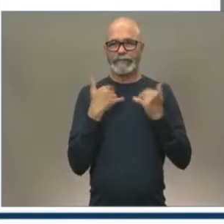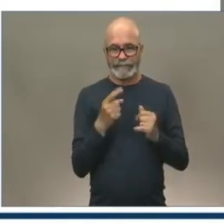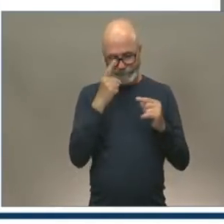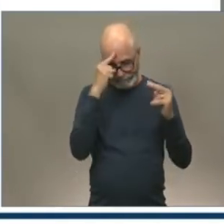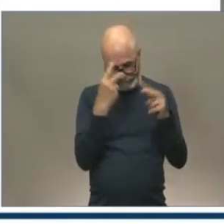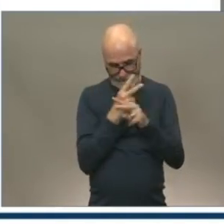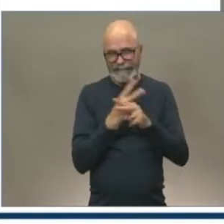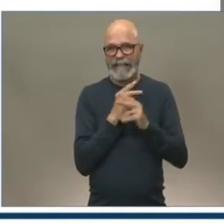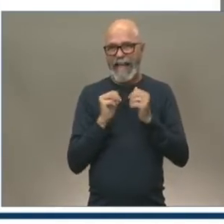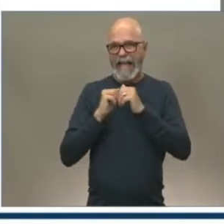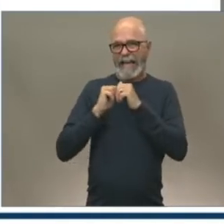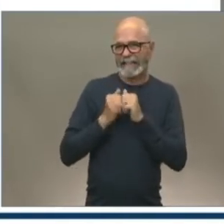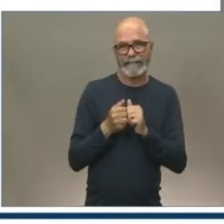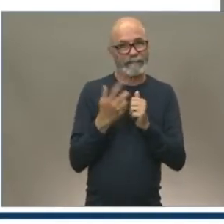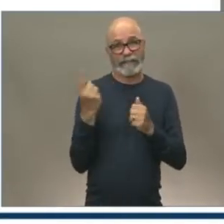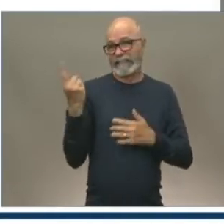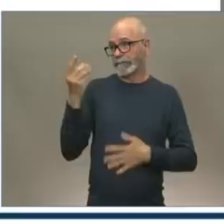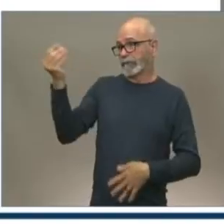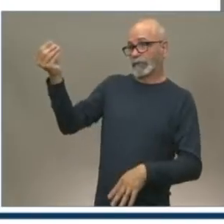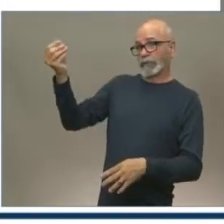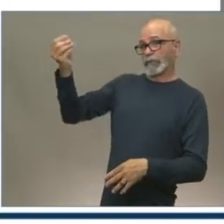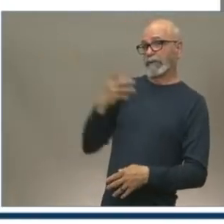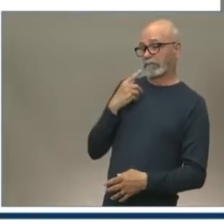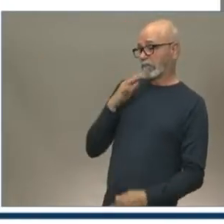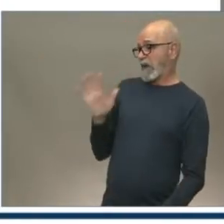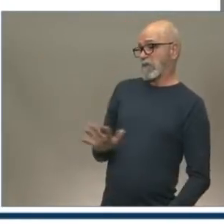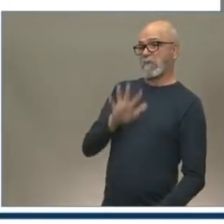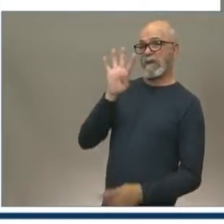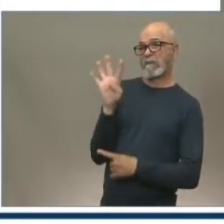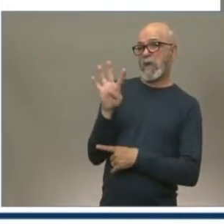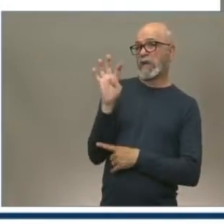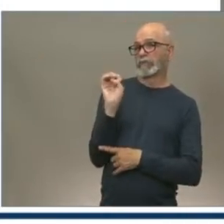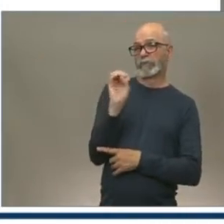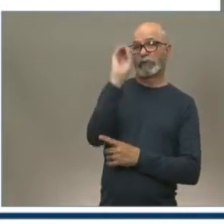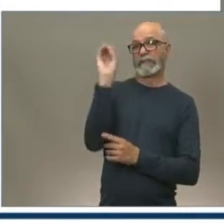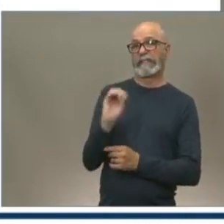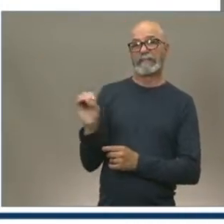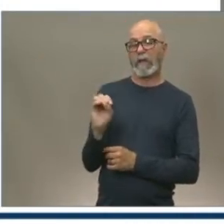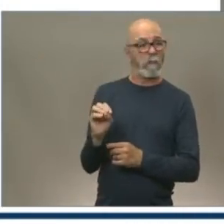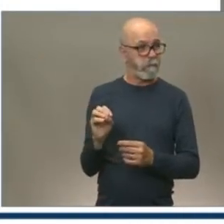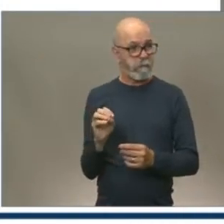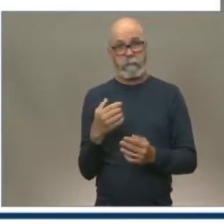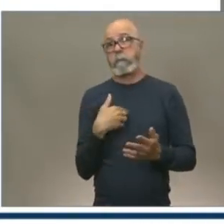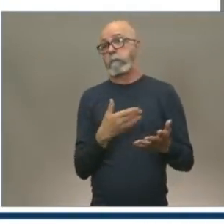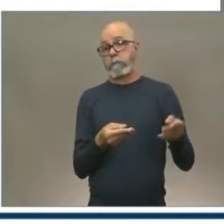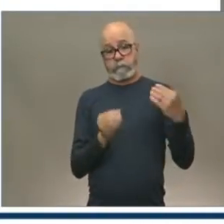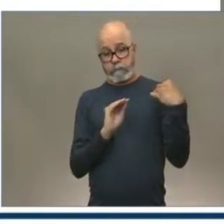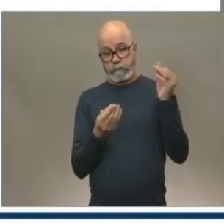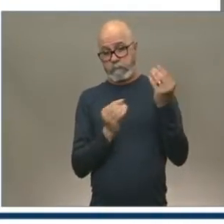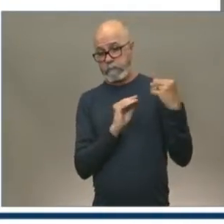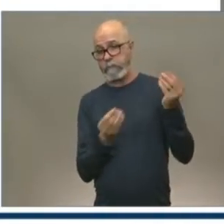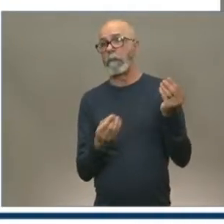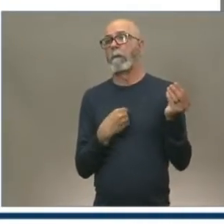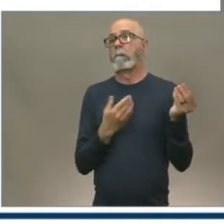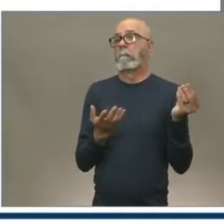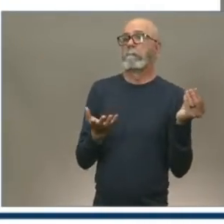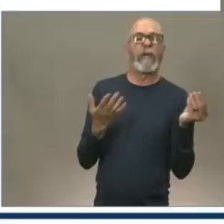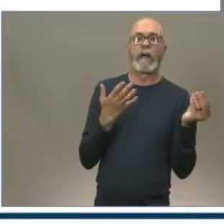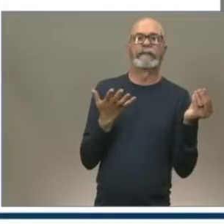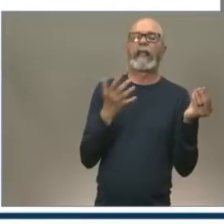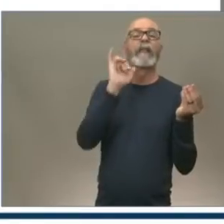seeing recently a 400% increase. I don't have absolute numbers, but regardless, even if it's fairly low numbers,